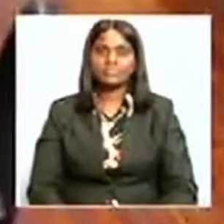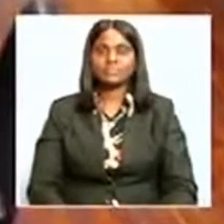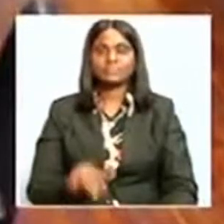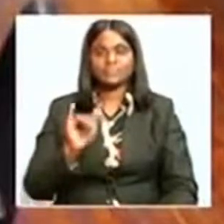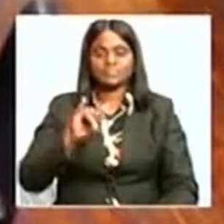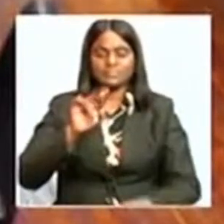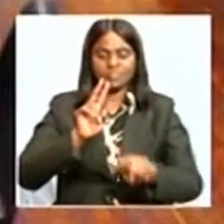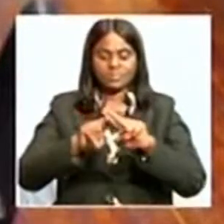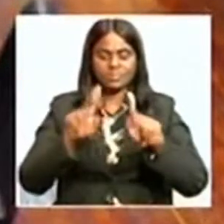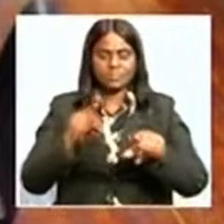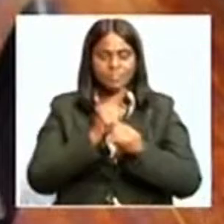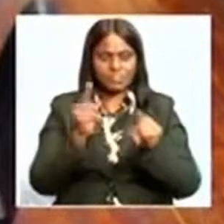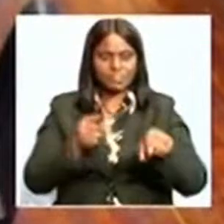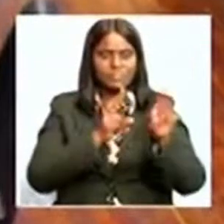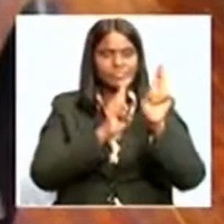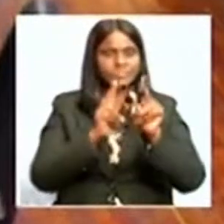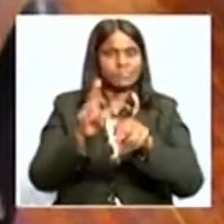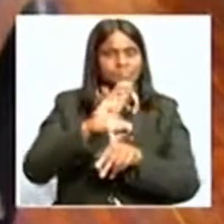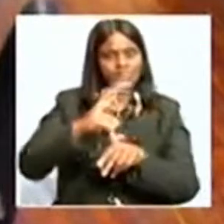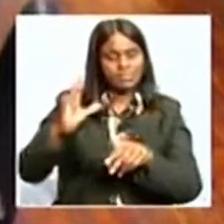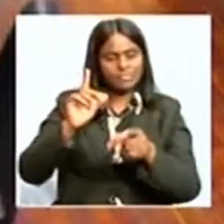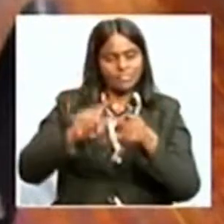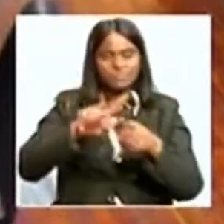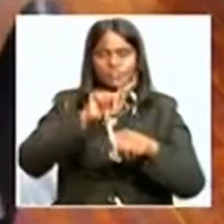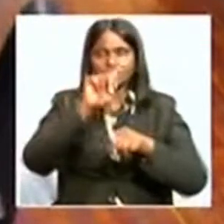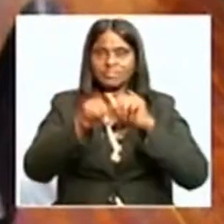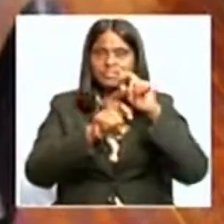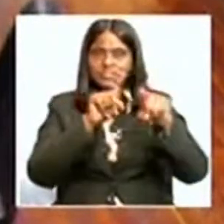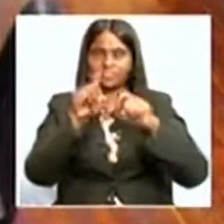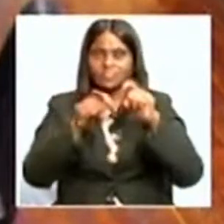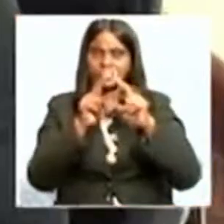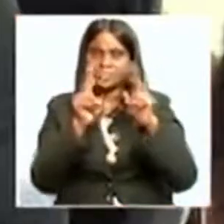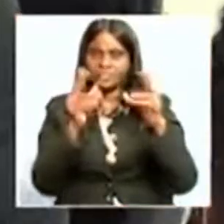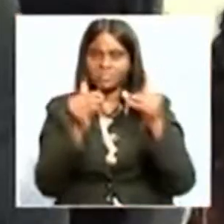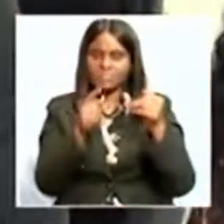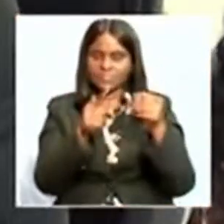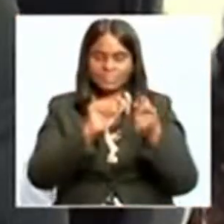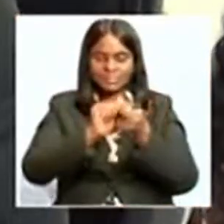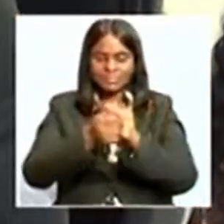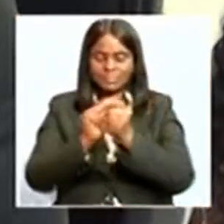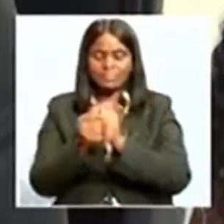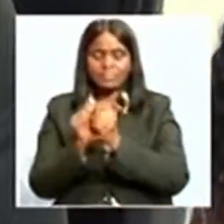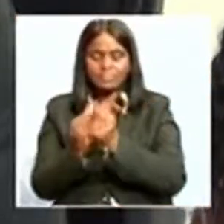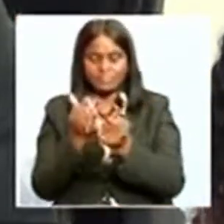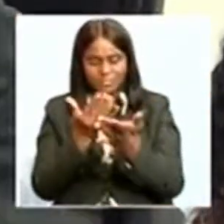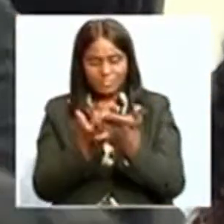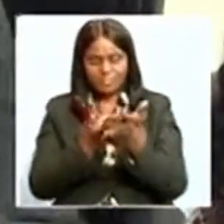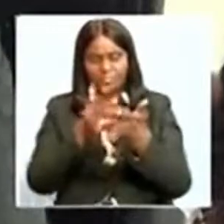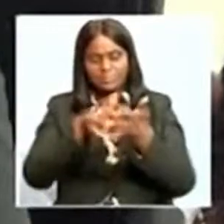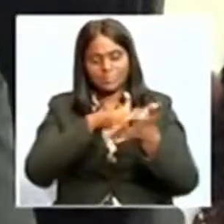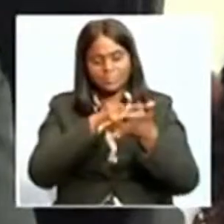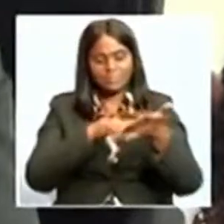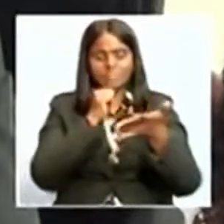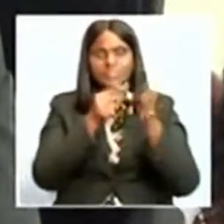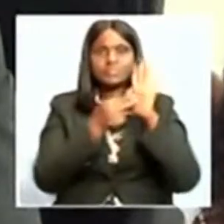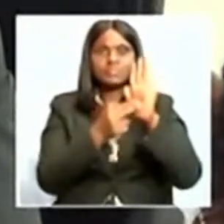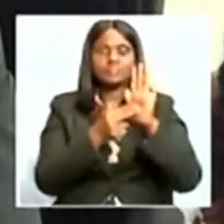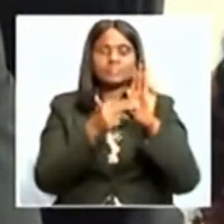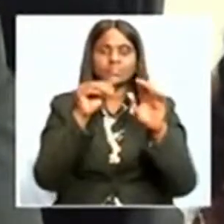Chair, just to respond to the question. So the amendment is the schedule is not appearing